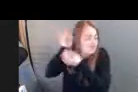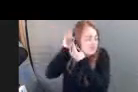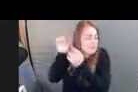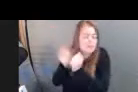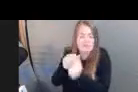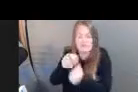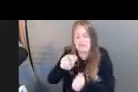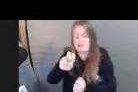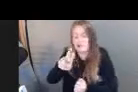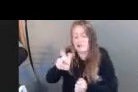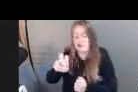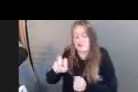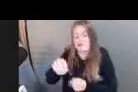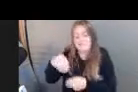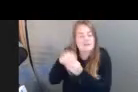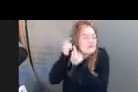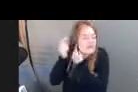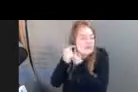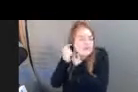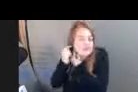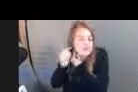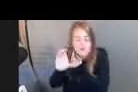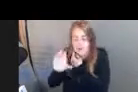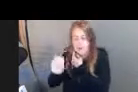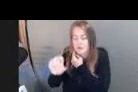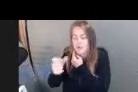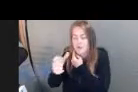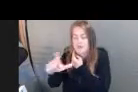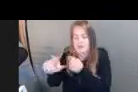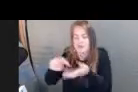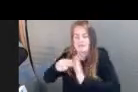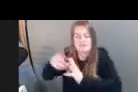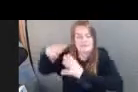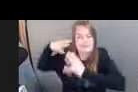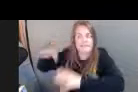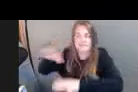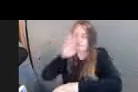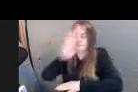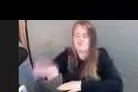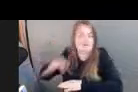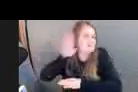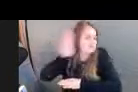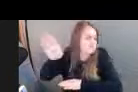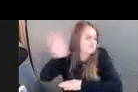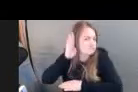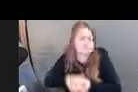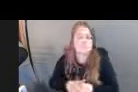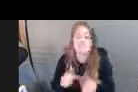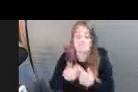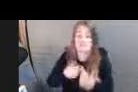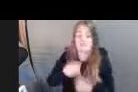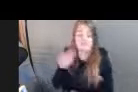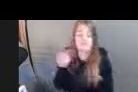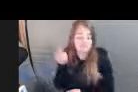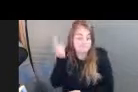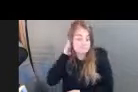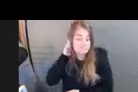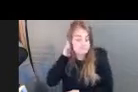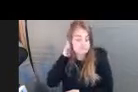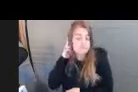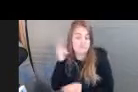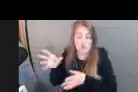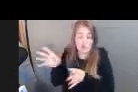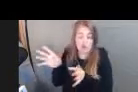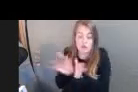endings in your cochlear, in your ear, so that the sound can go directly into your ear. And then you have a device that's connected with a magnetic